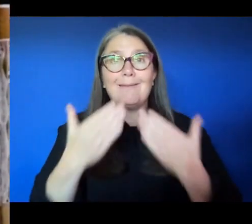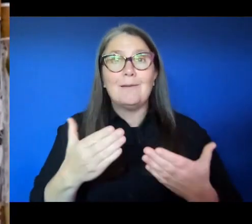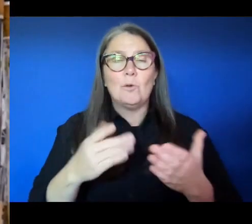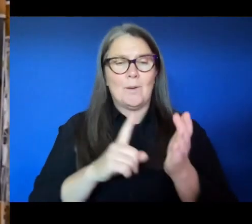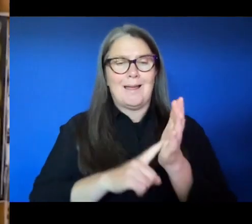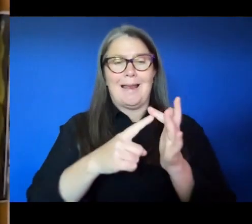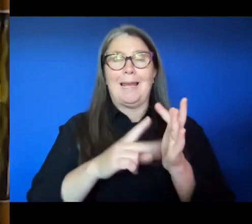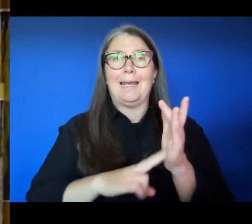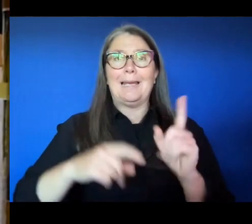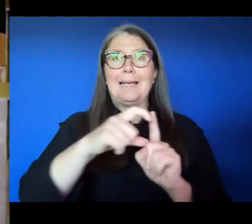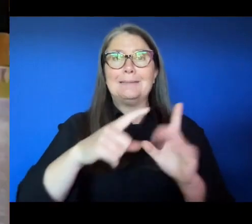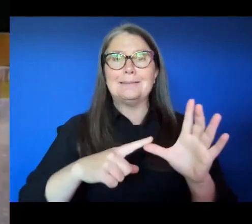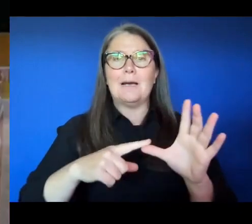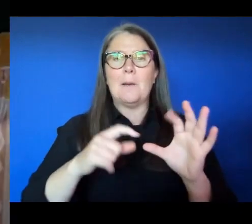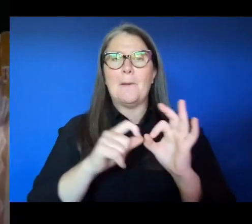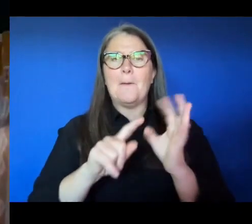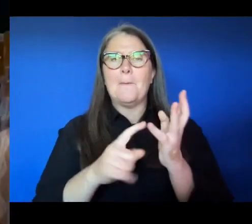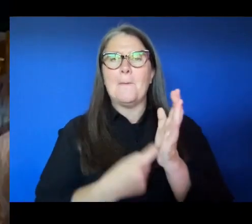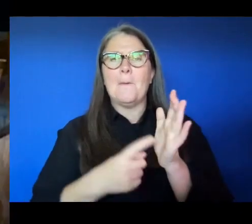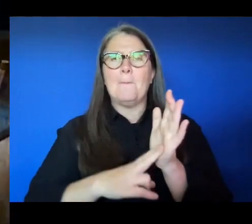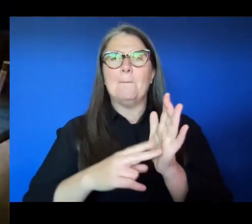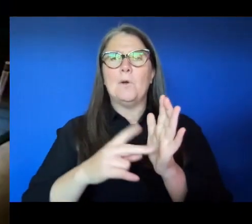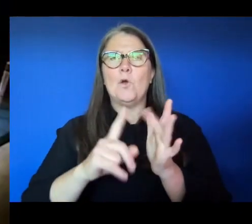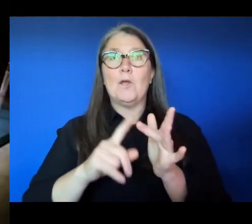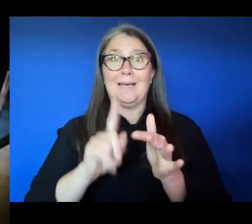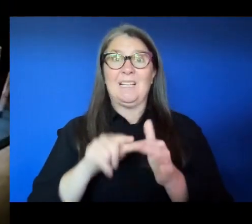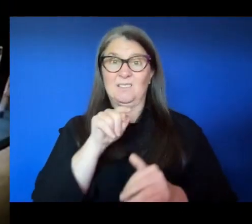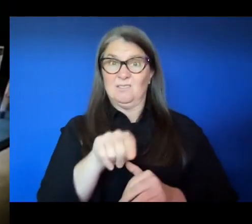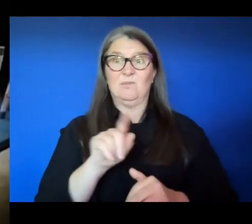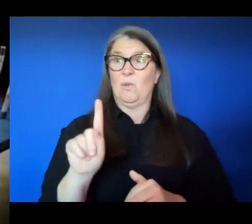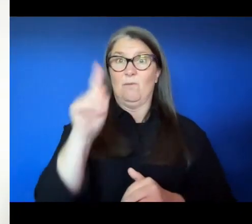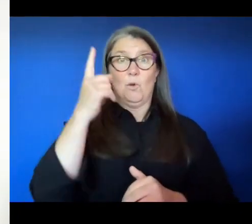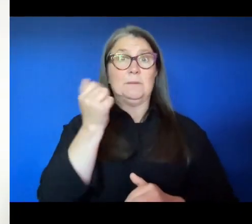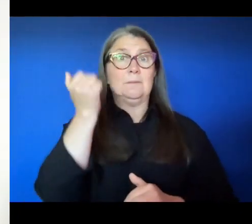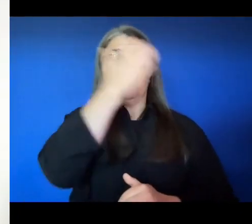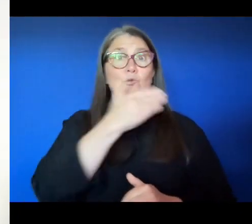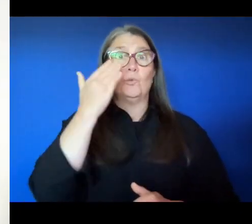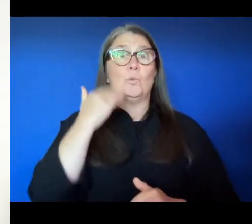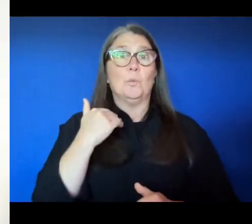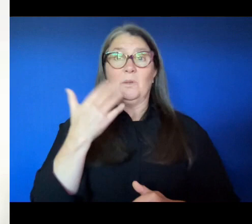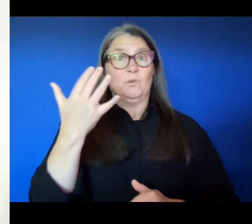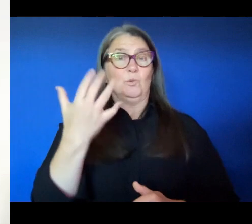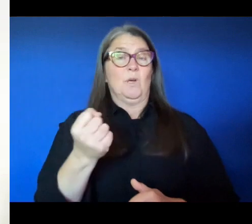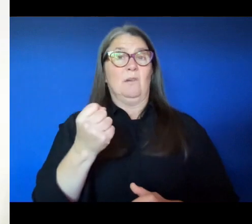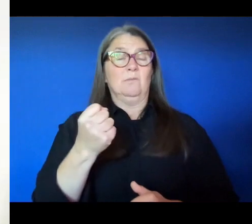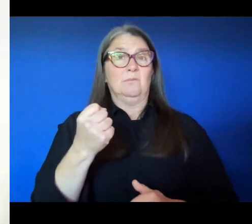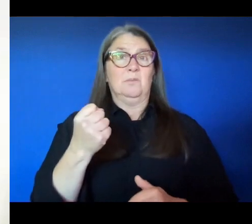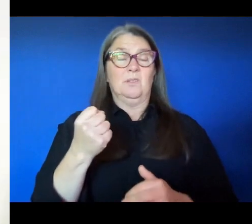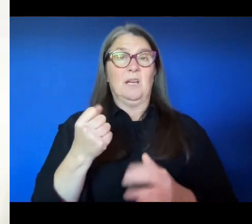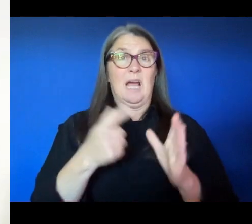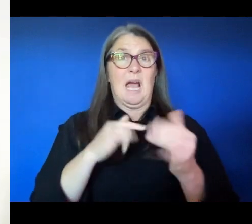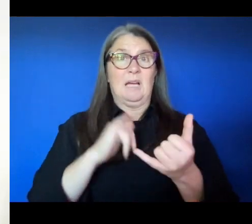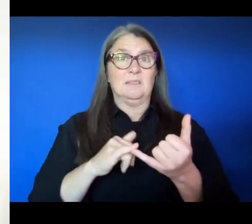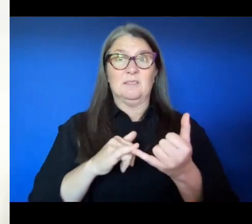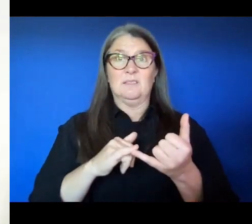first Aboriginal woman to ever hold a ministerial portfolio. Congratulations, Linda. This year's theme, of course, is